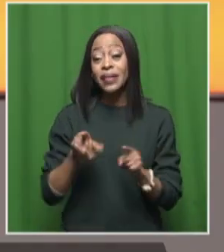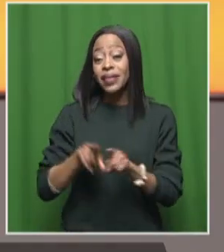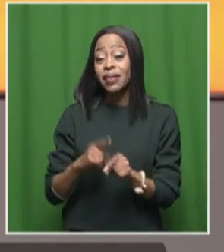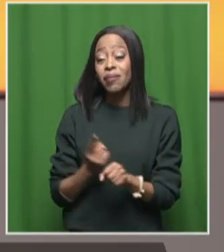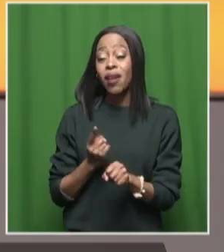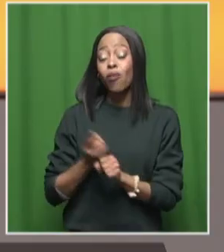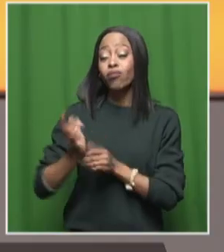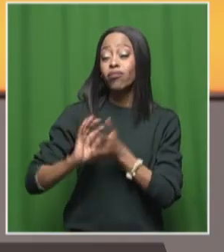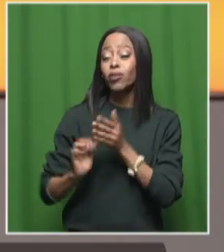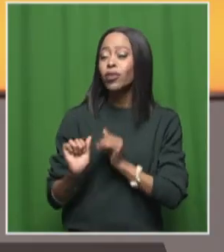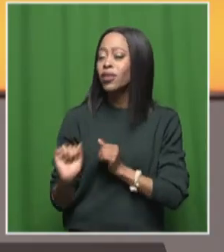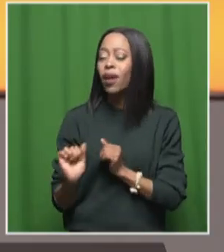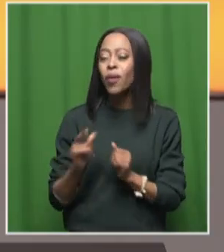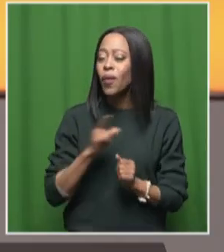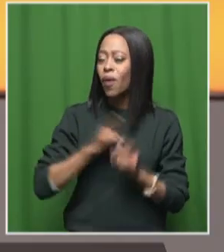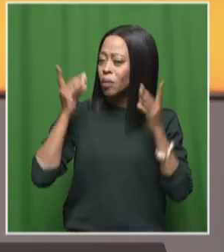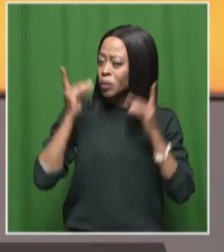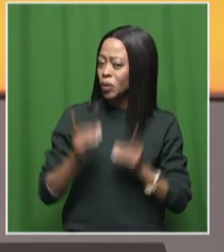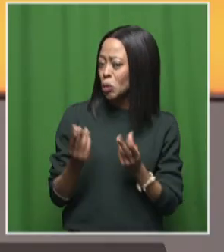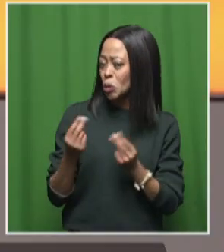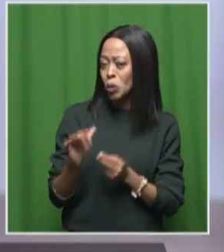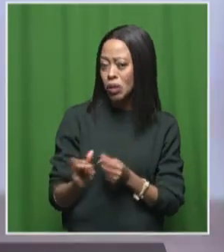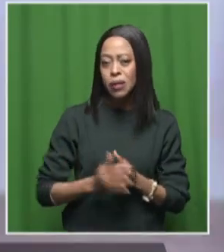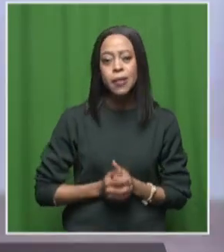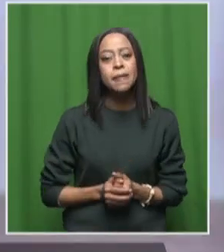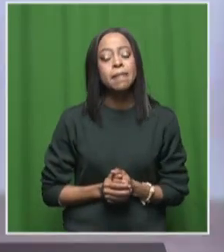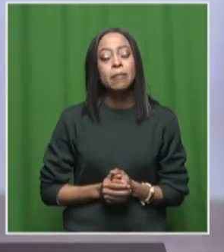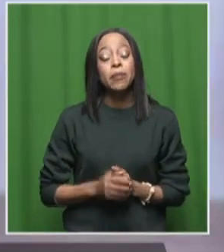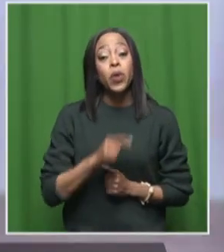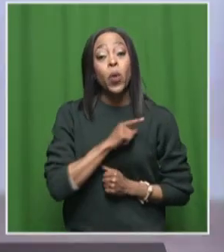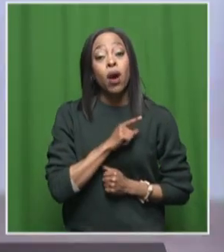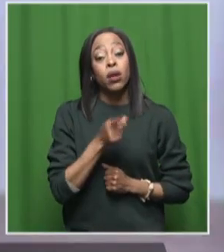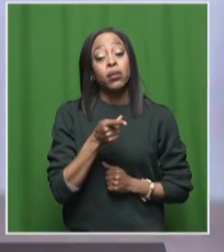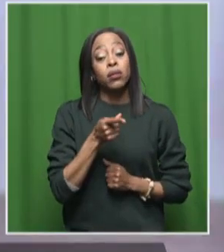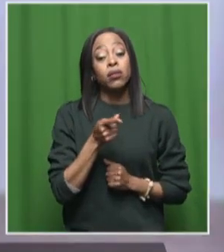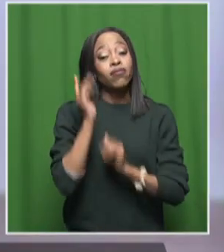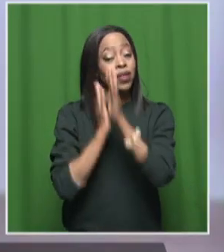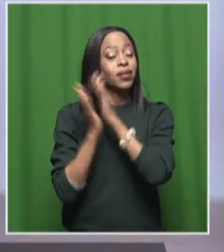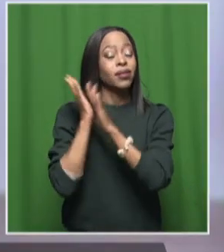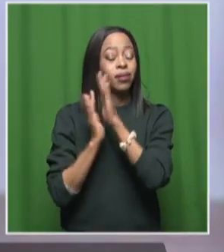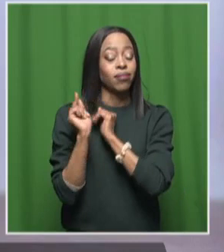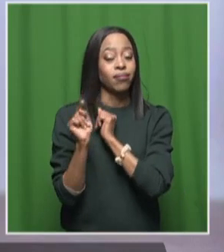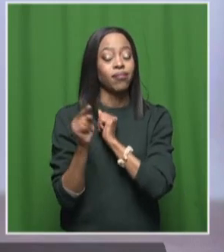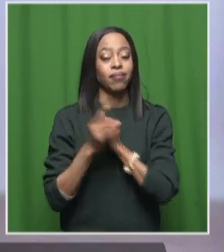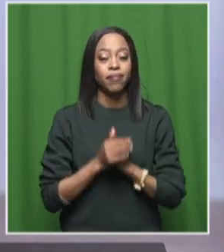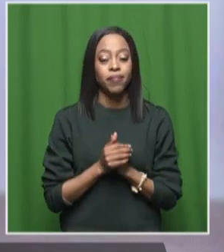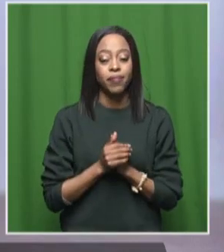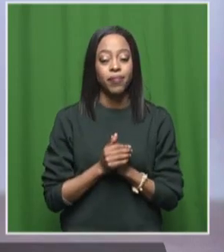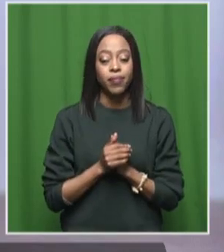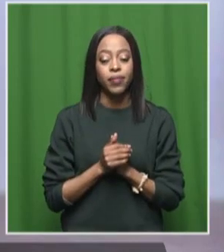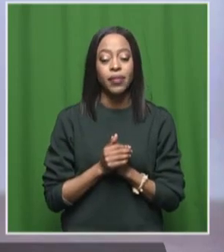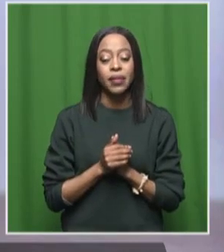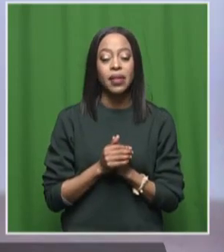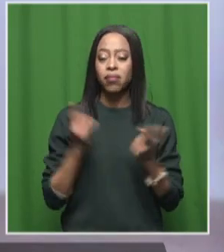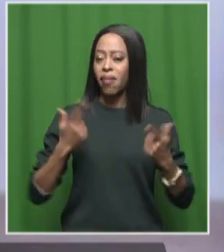Moditle Pholo, why the decision to go that route? Because of his story. Okay. He's lived an extraordinary